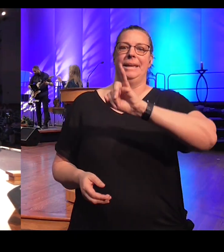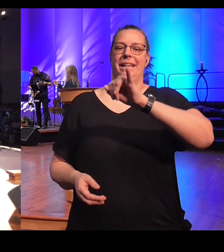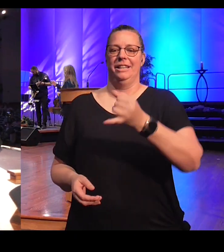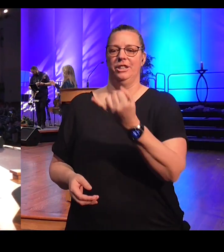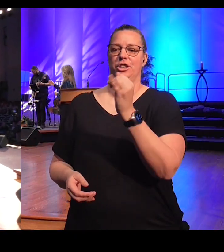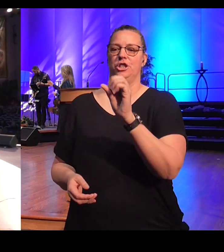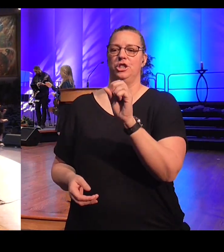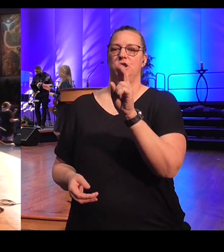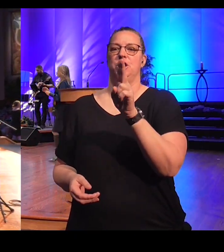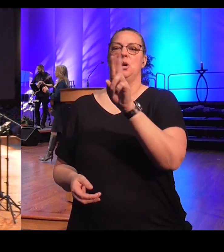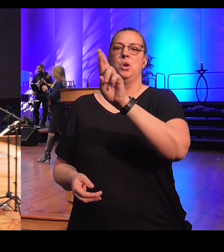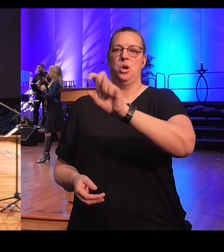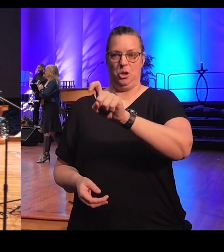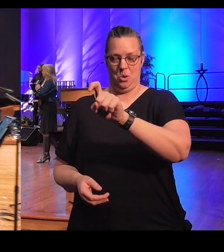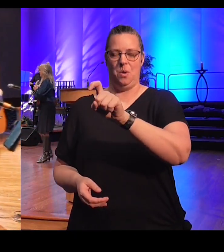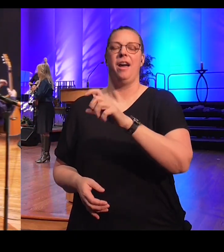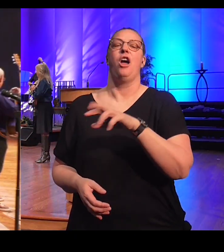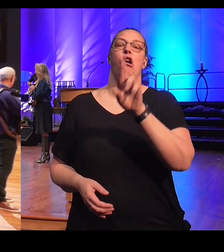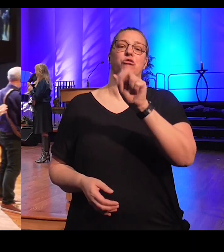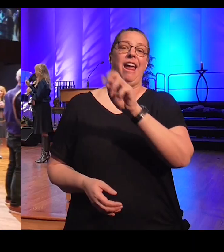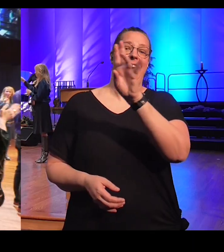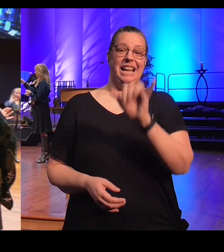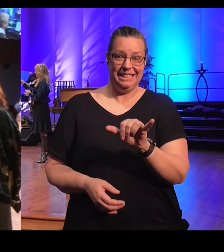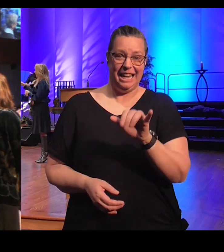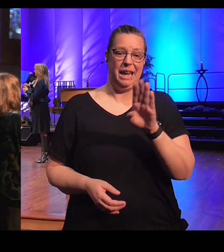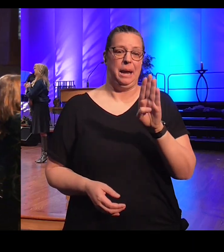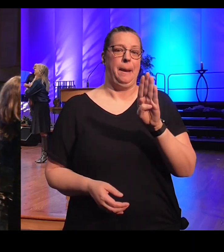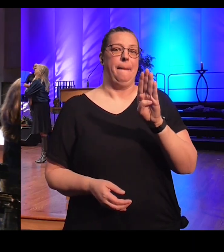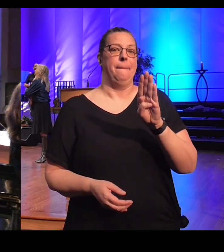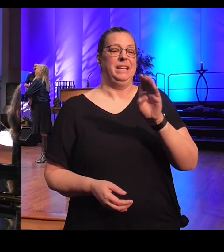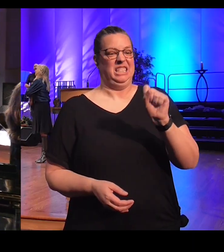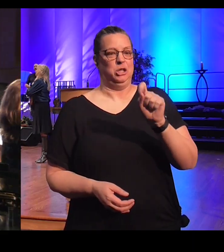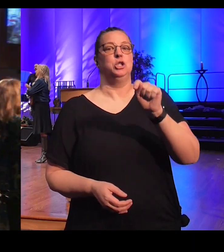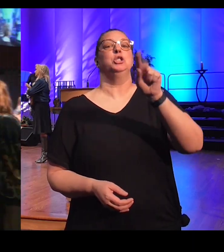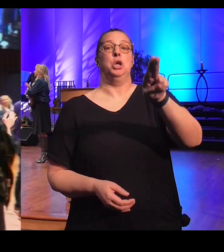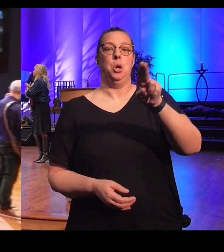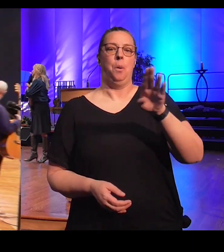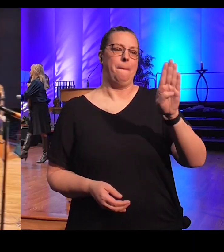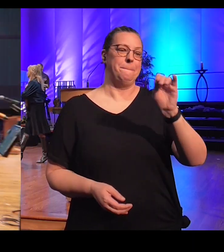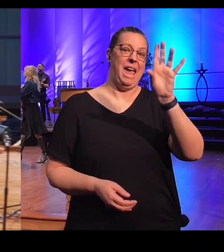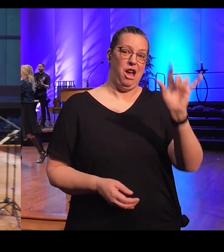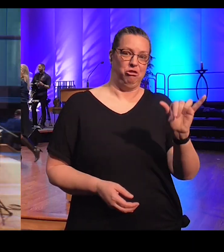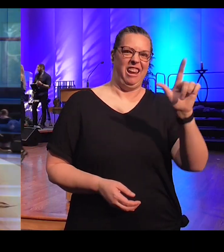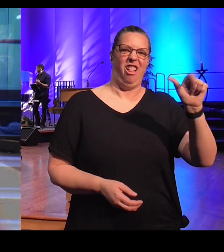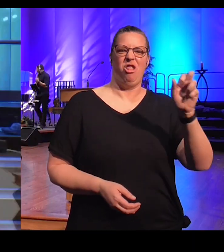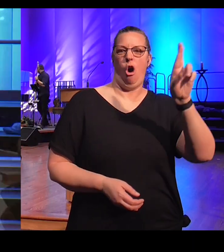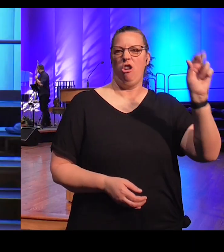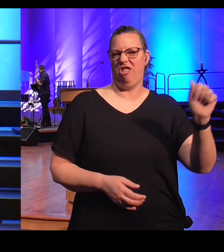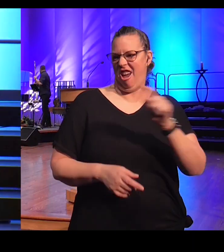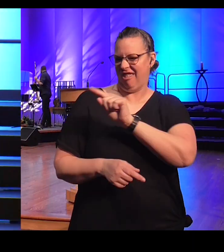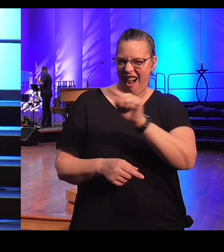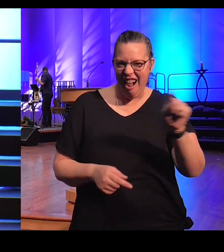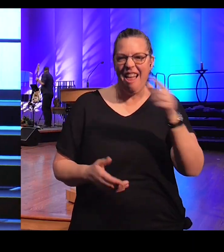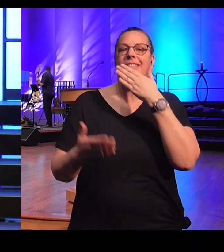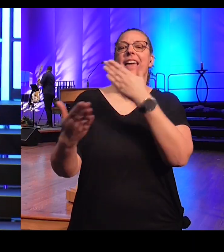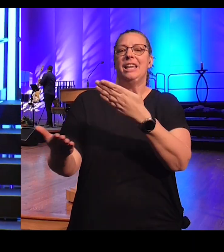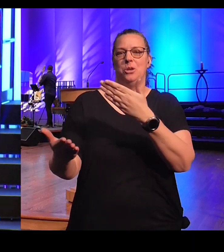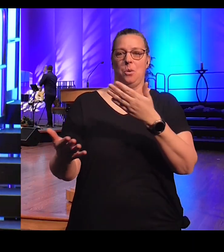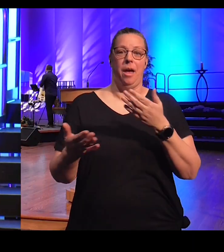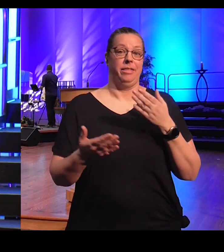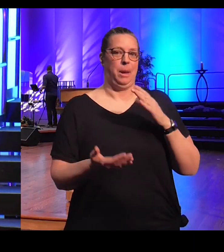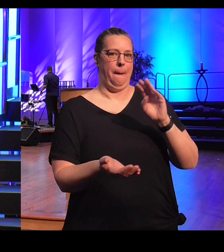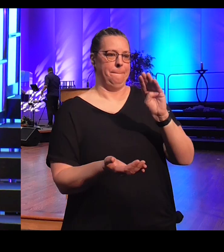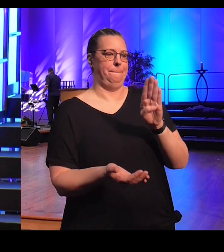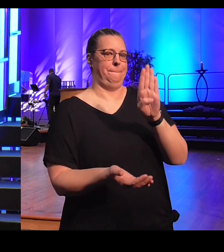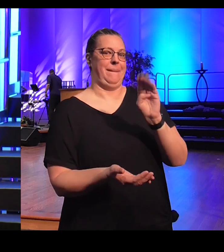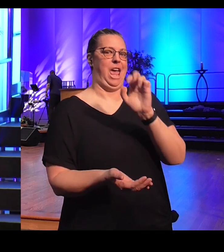Stu, Randy, and Dr. Barry and Laura. Thank you, Dr. Barry, for being here. You know,